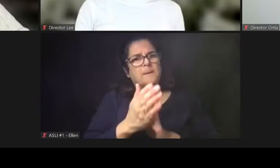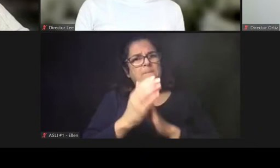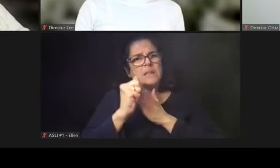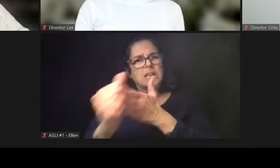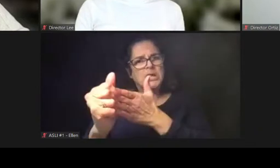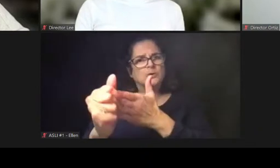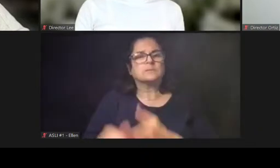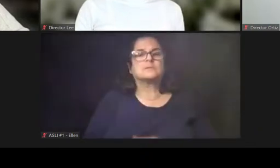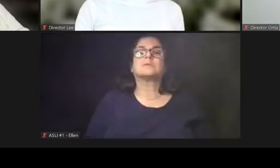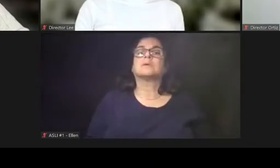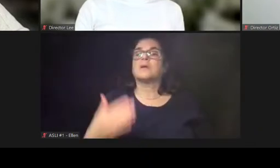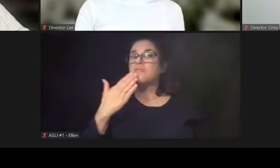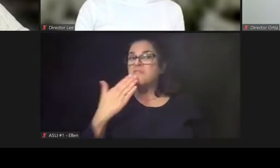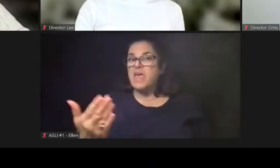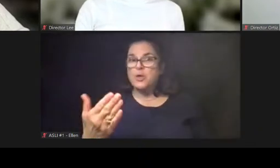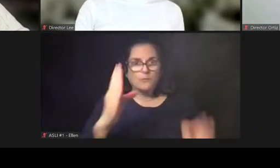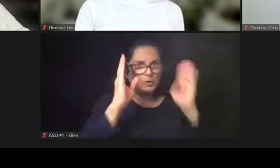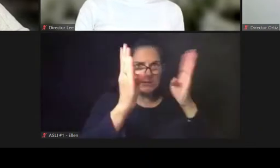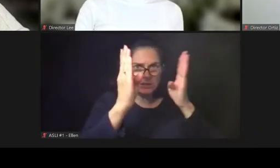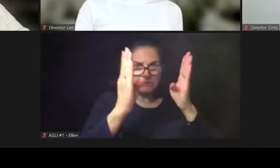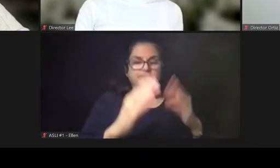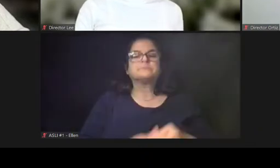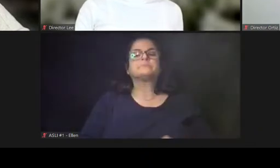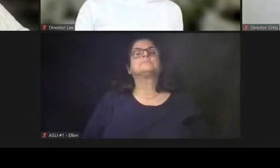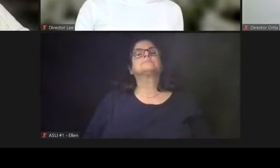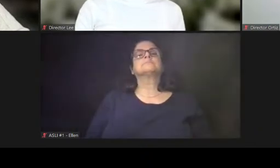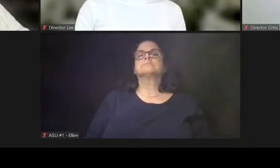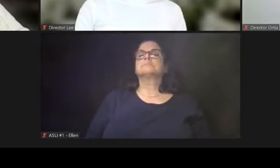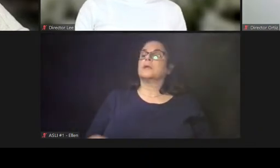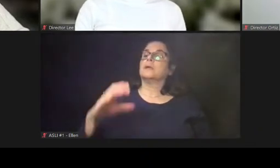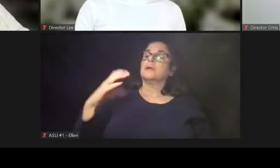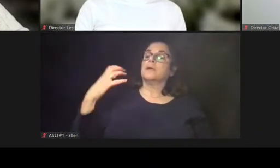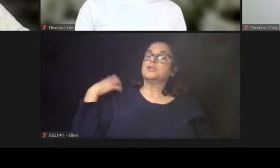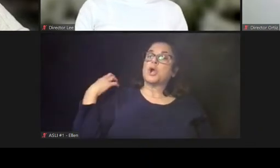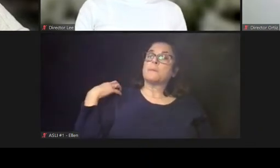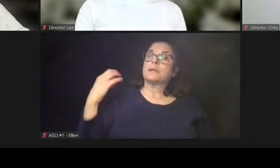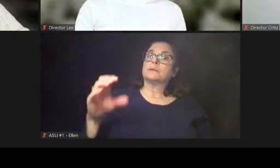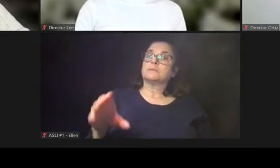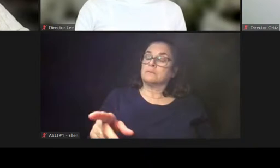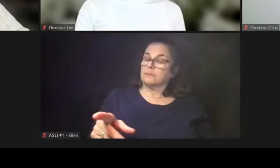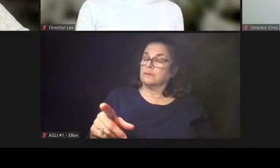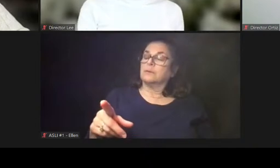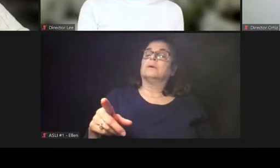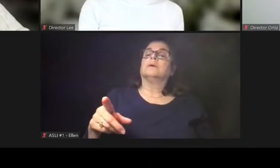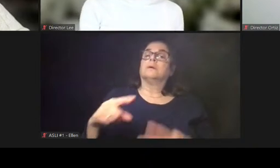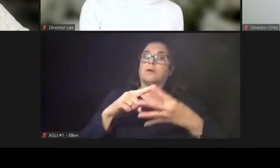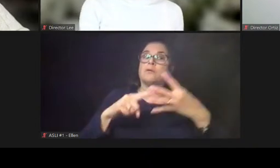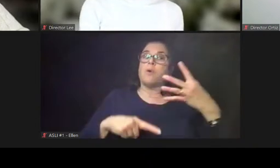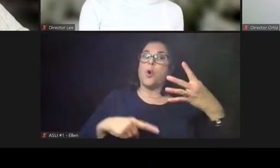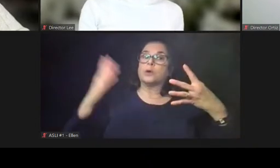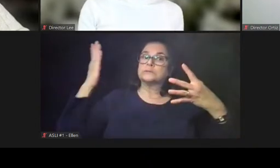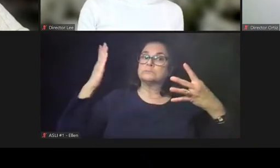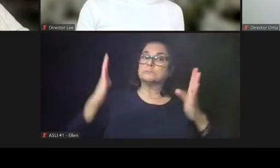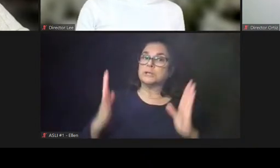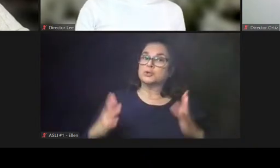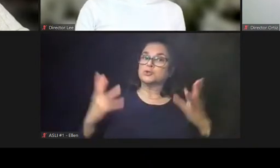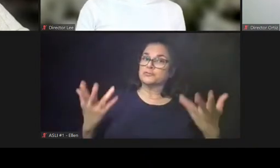Nichols. Chairman Barkley, the four speakers have finished their remarks. I want to thank all the public commenters this